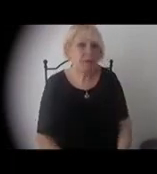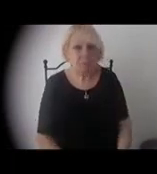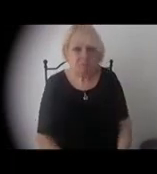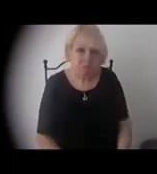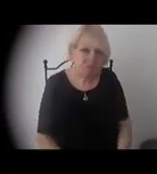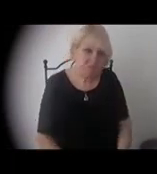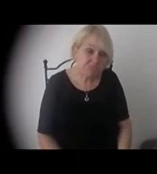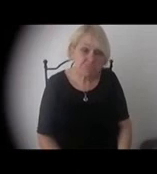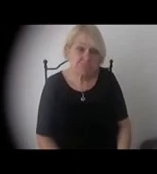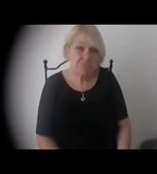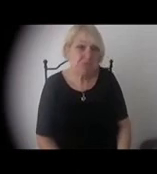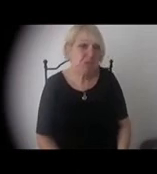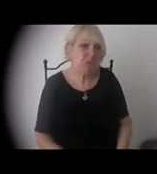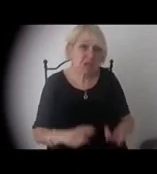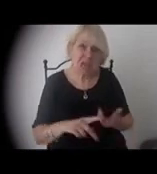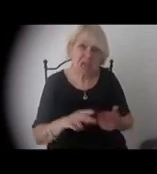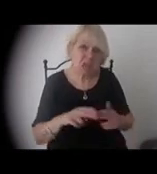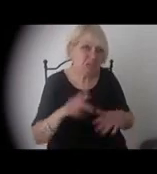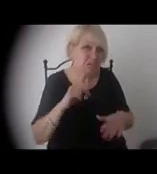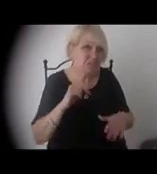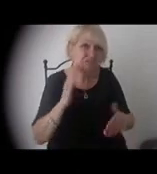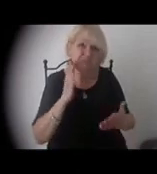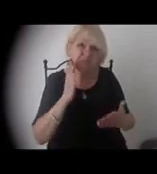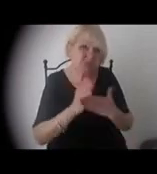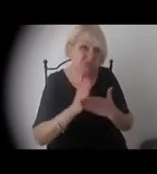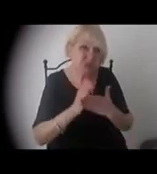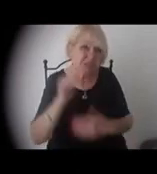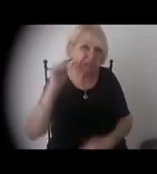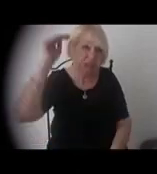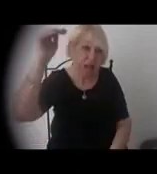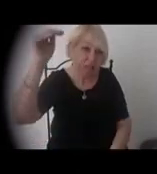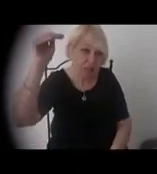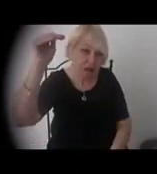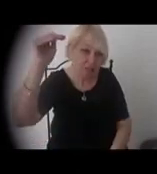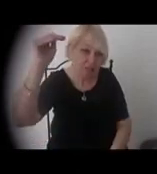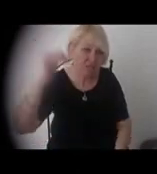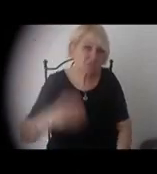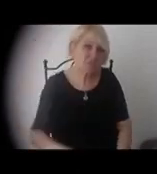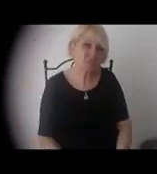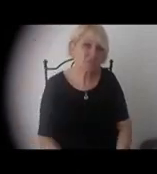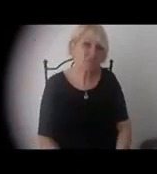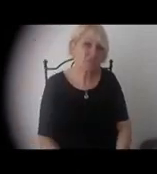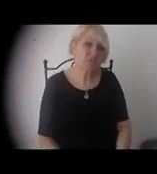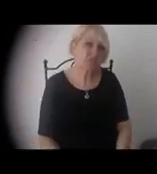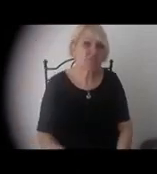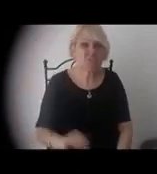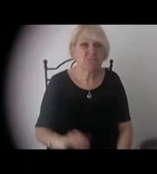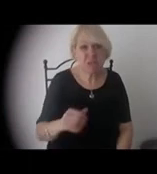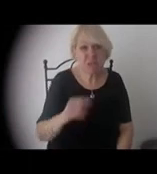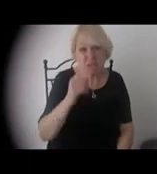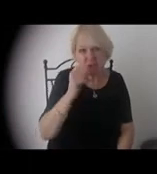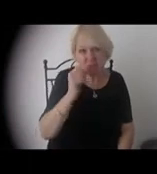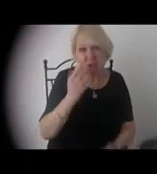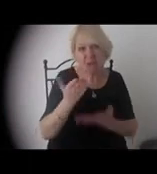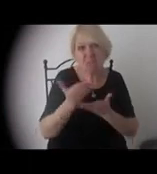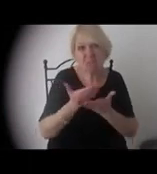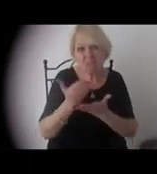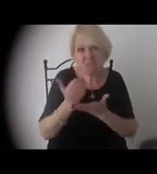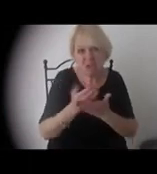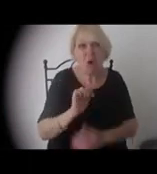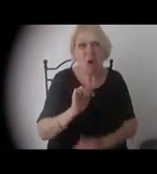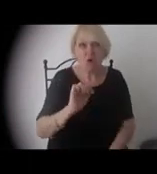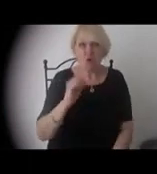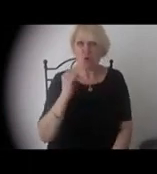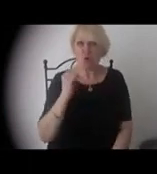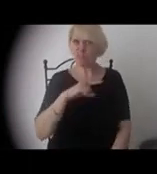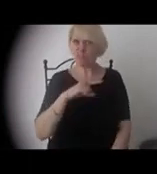I suppose if there's a trusted adult that you may be able to speak to, or your son may be able to speak to